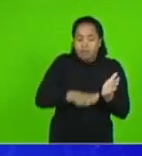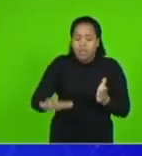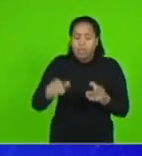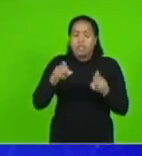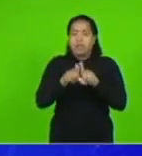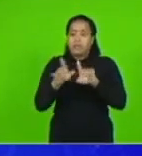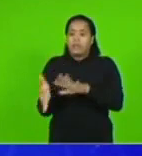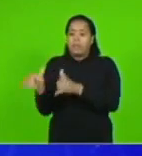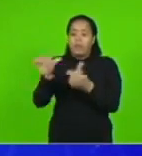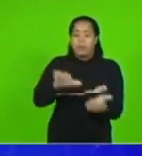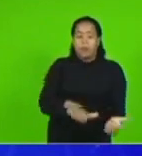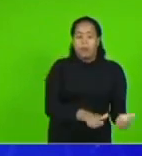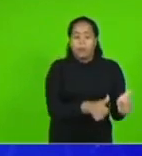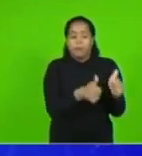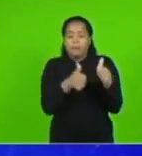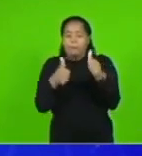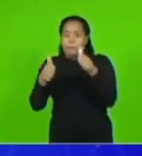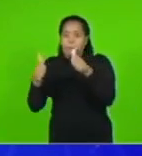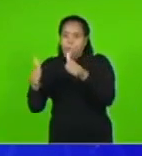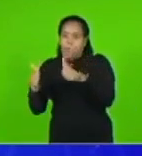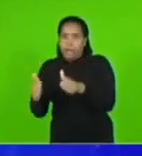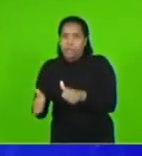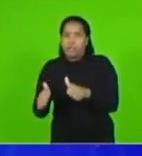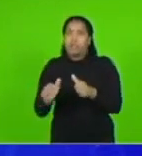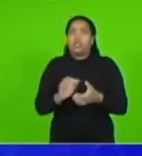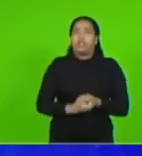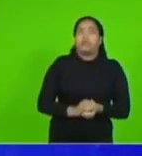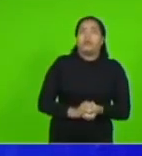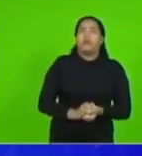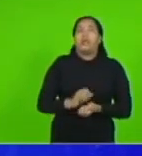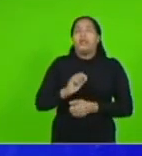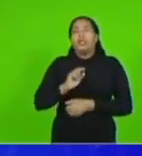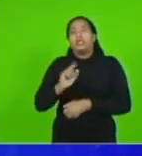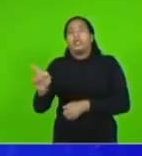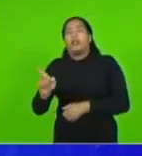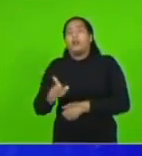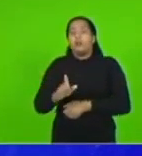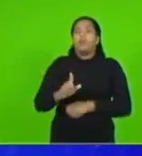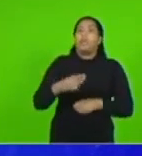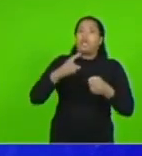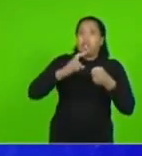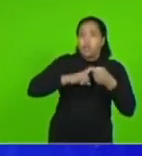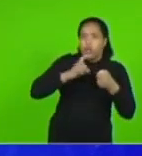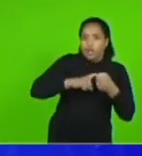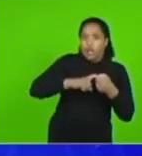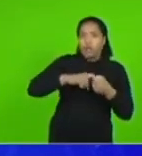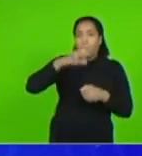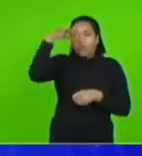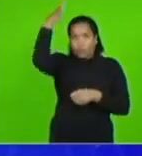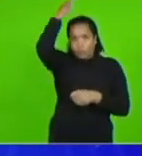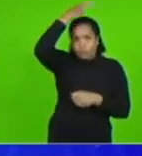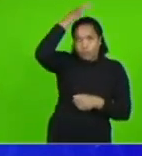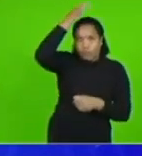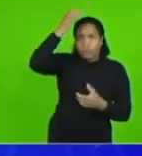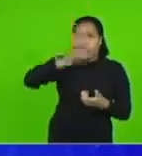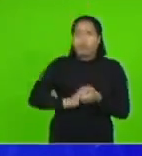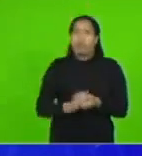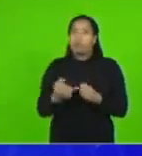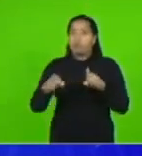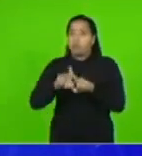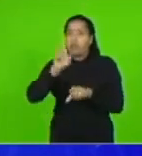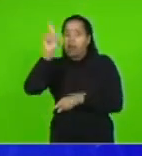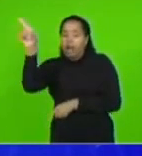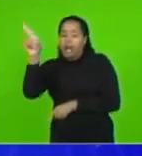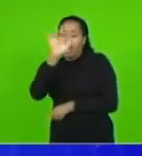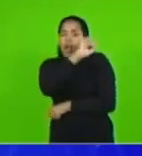There were multiple baptisms as well through Espírito Santo and Maranhão